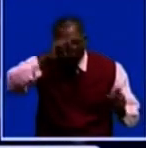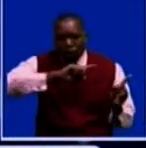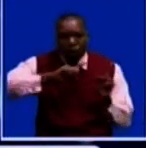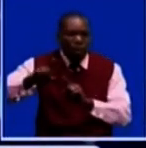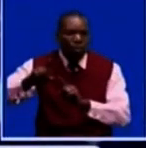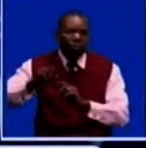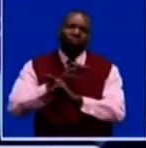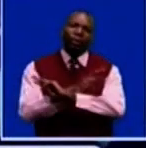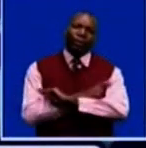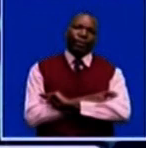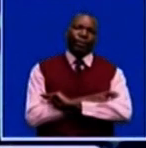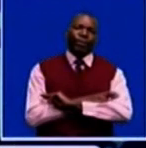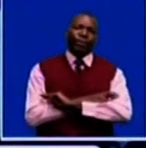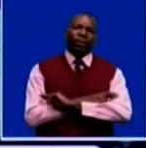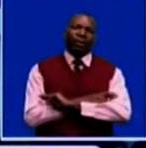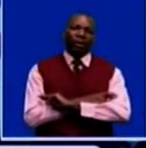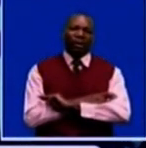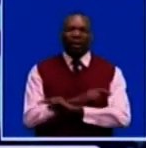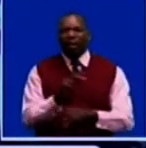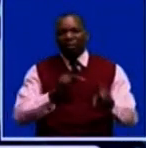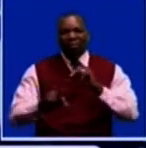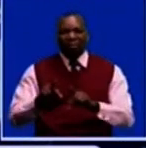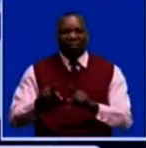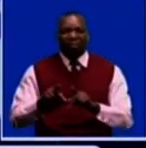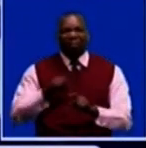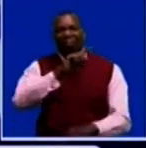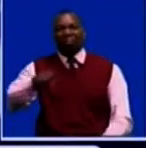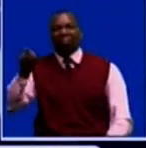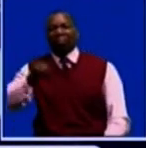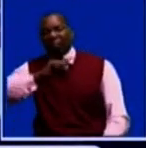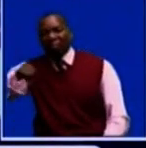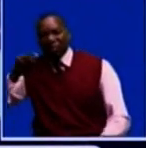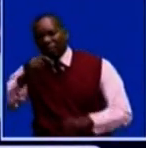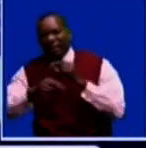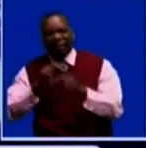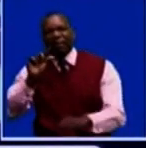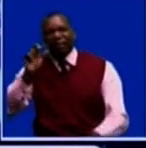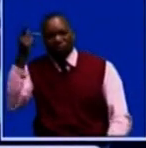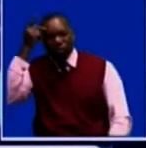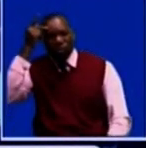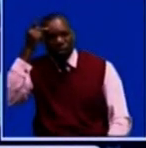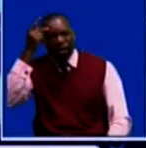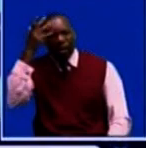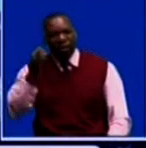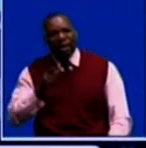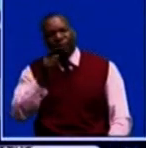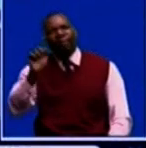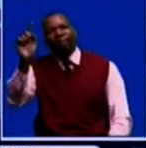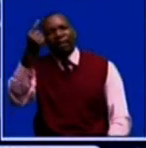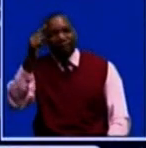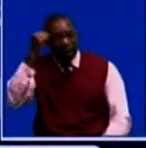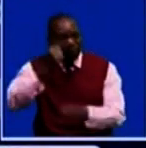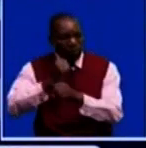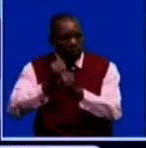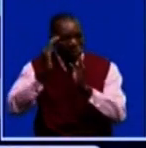has described as cheap politicking those criticizing the president's vacation. It says President Lungu is the #1 civil